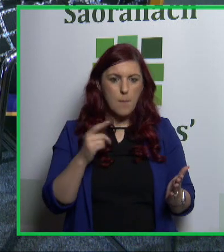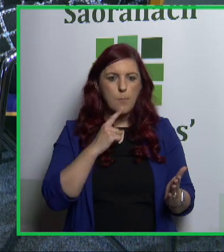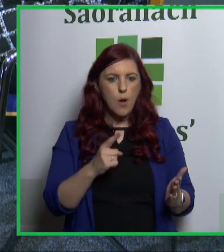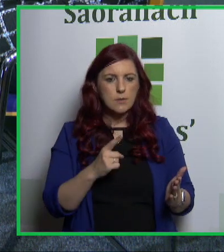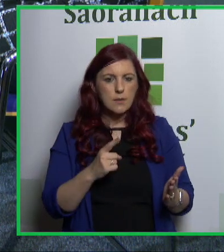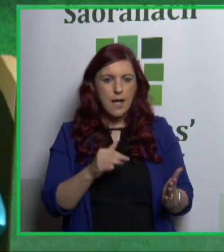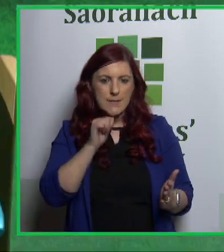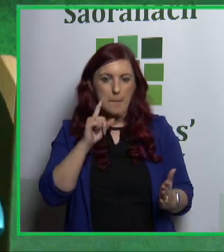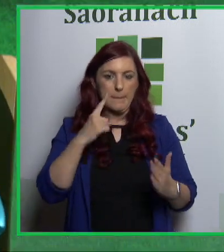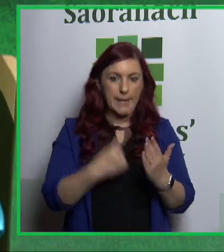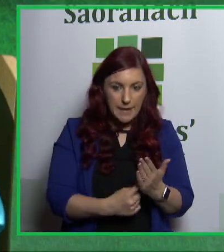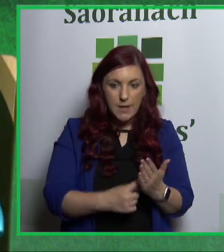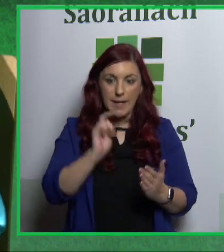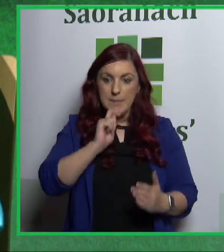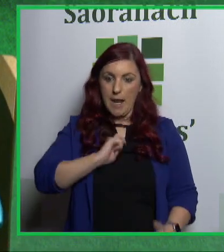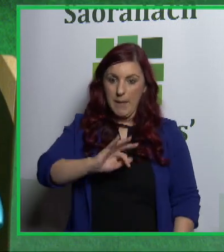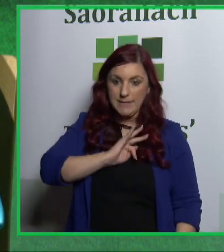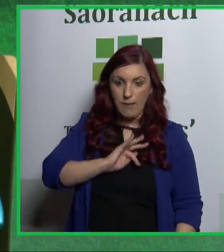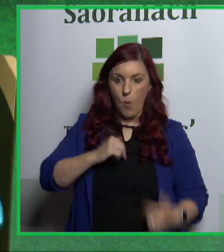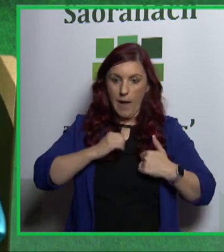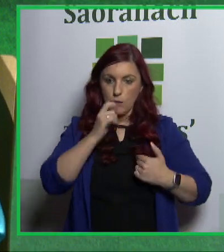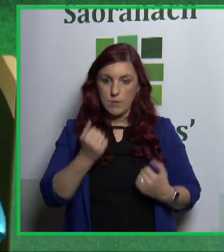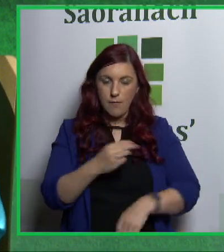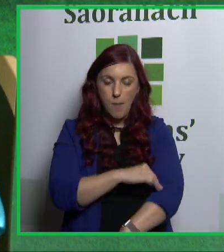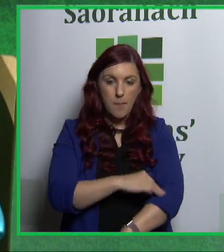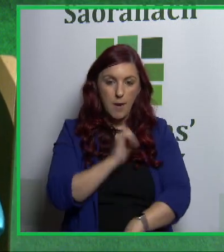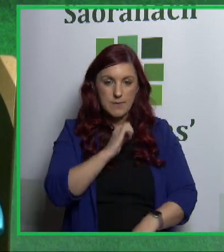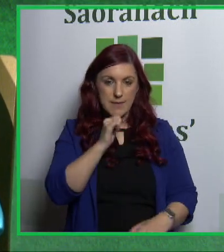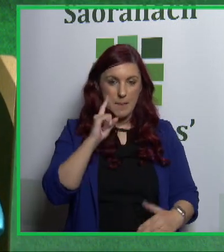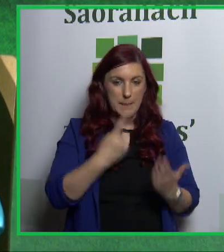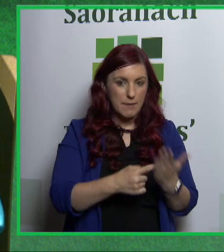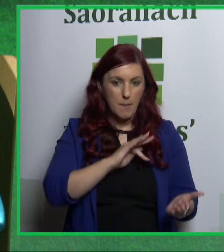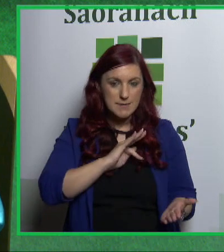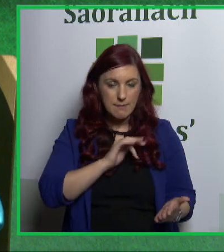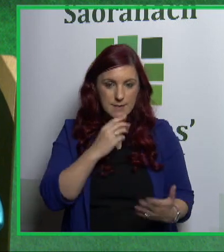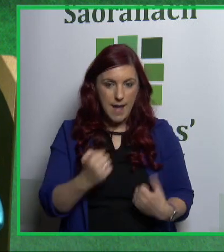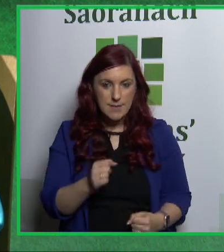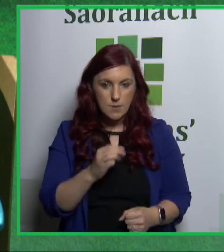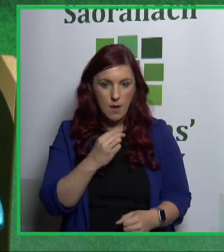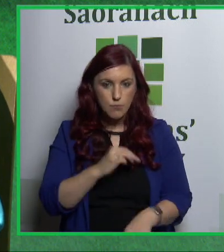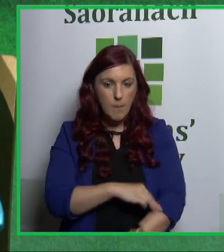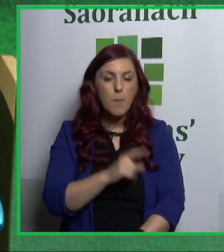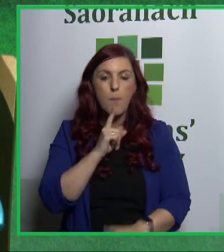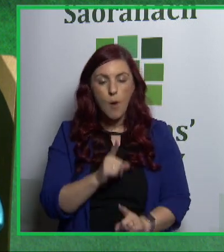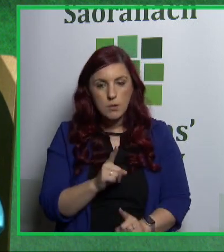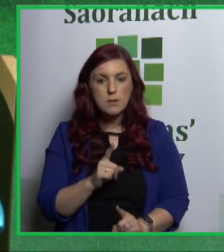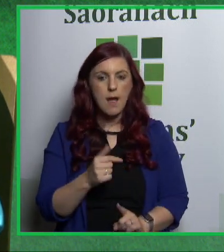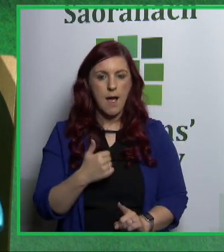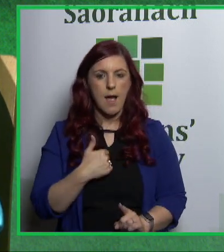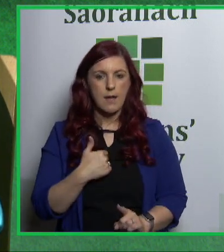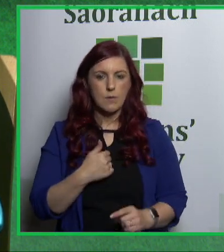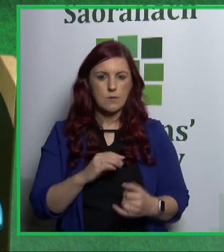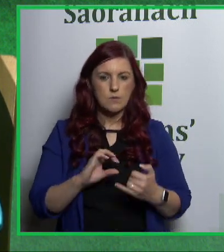didn't believe, like I was, you know, I was in denial about myself, like. But I suppose I was just